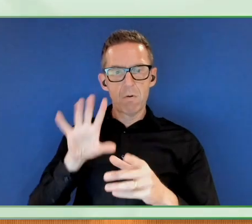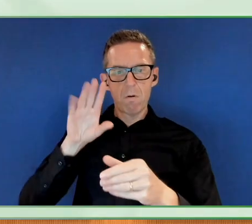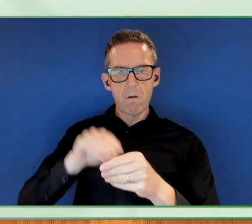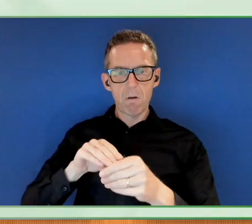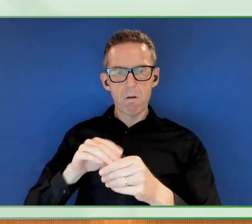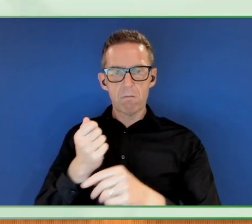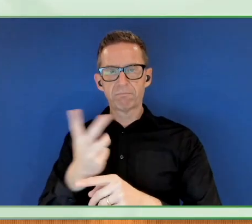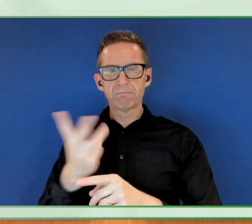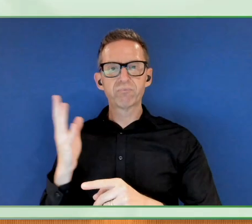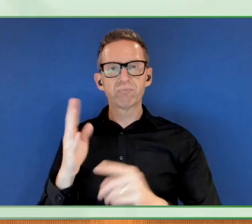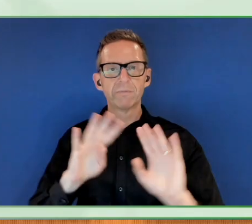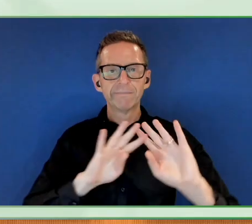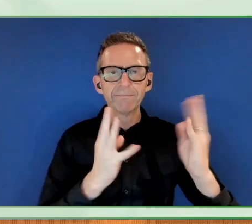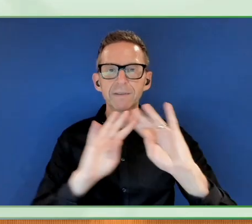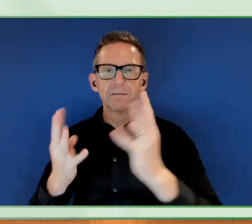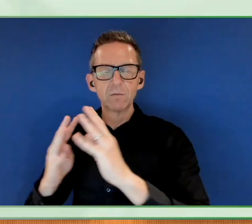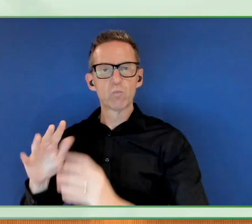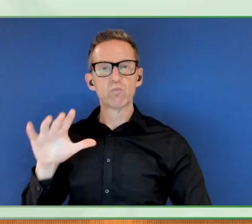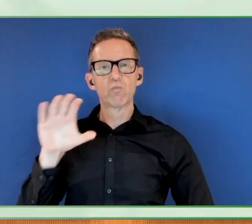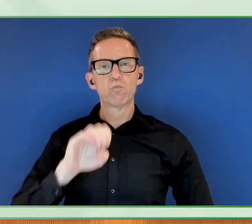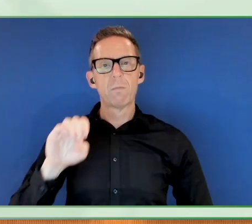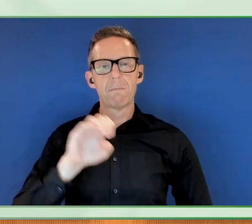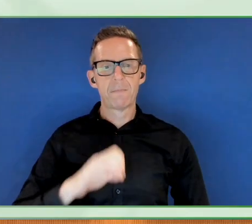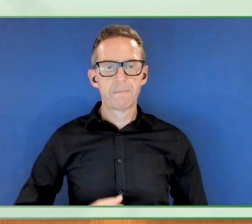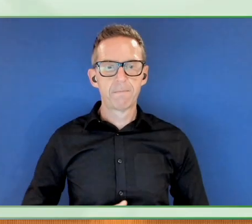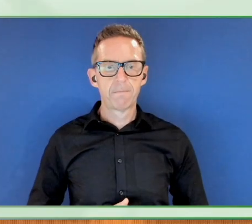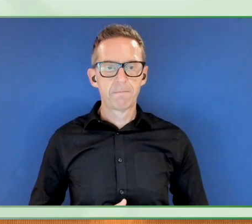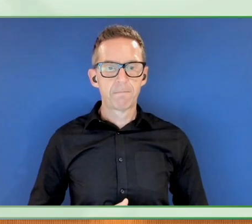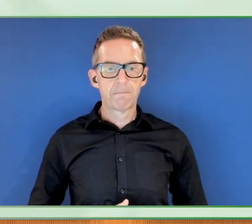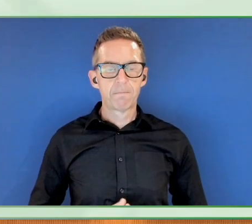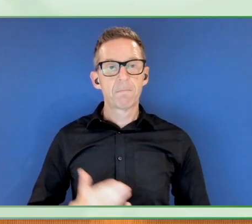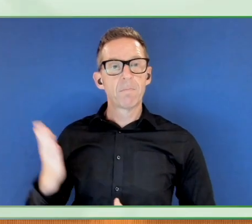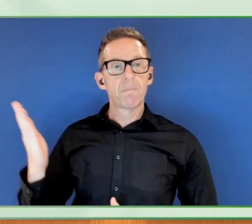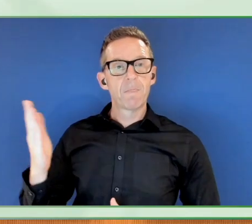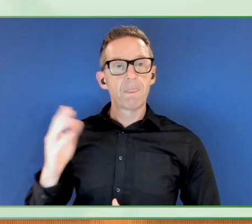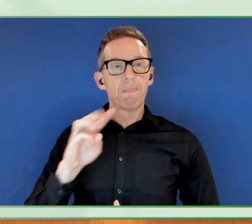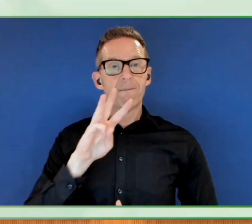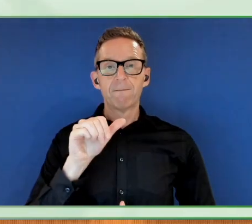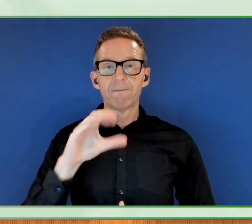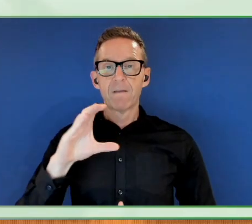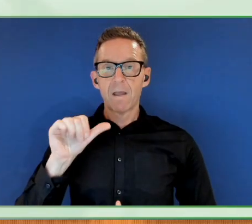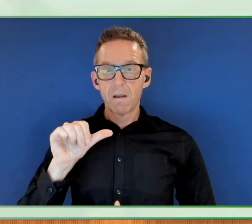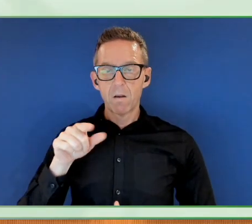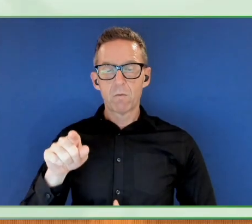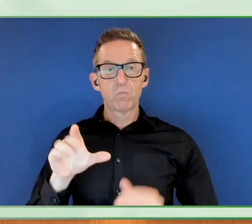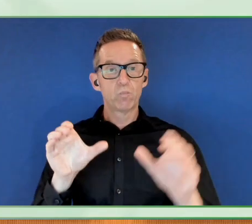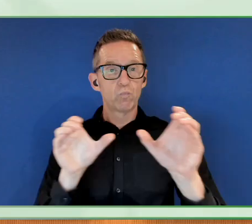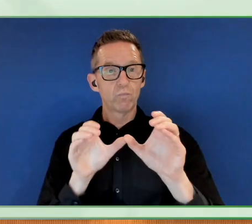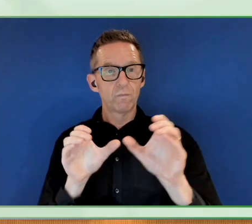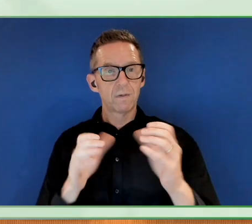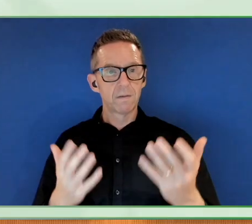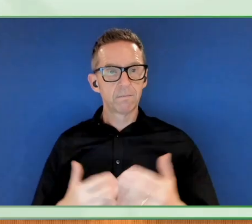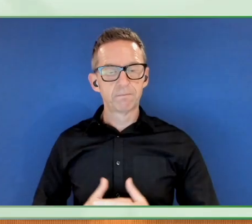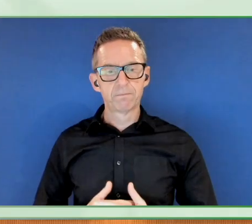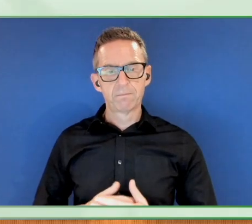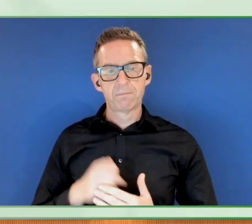WCAG certification, just only a few words of the WCAG certification. Just I said first, we certificate two languages now,